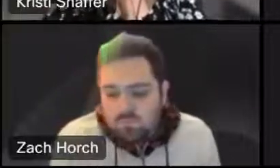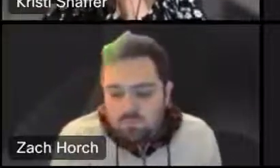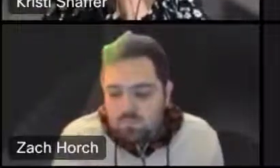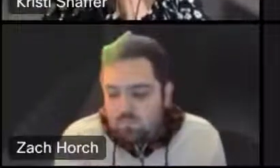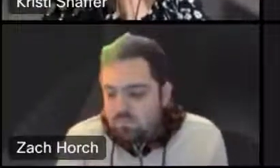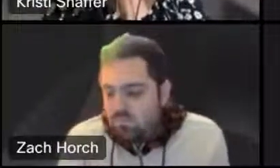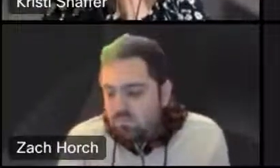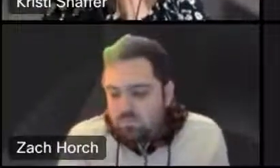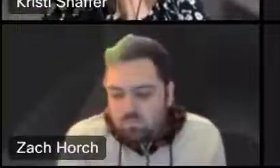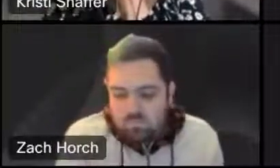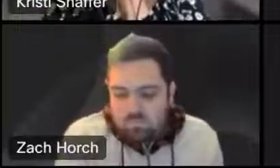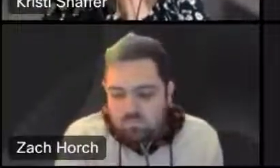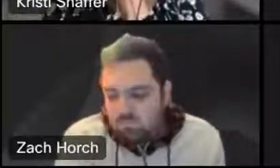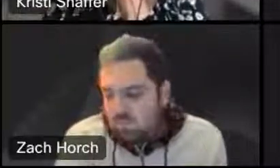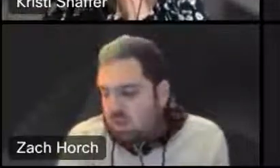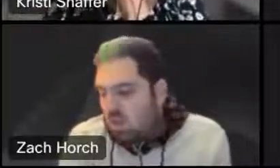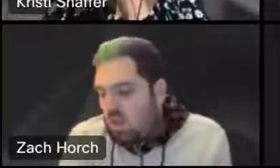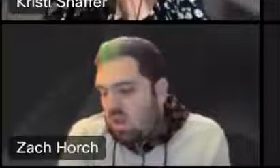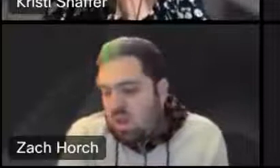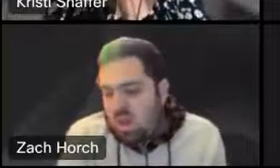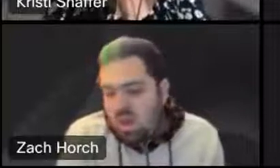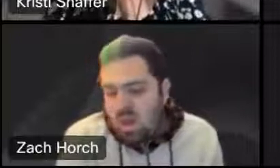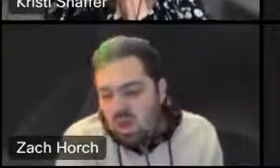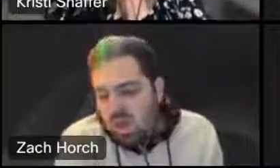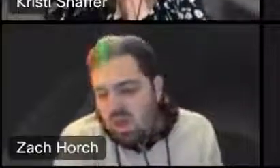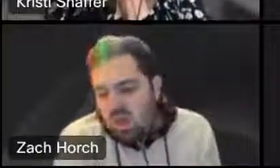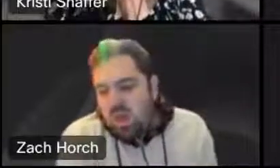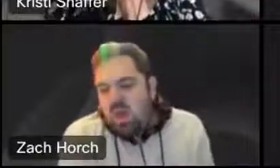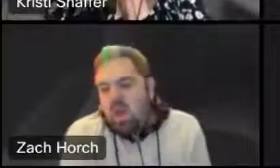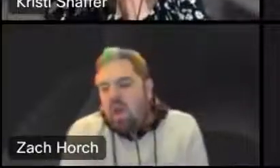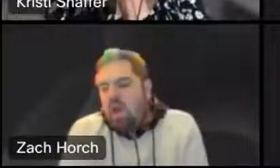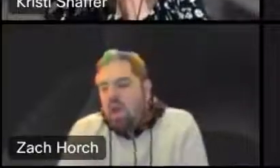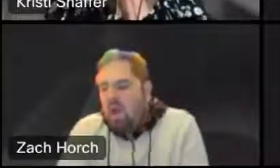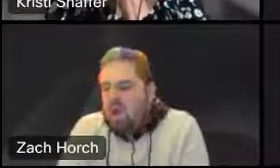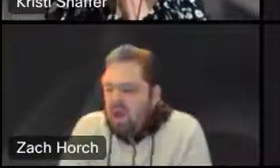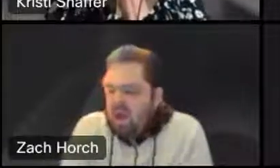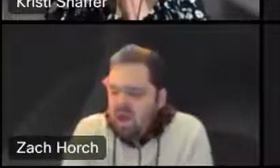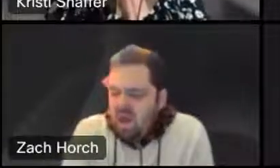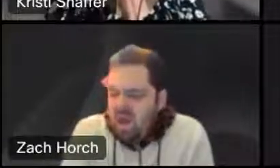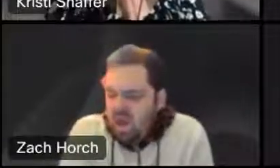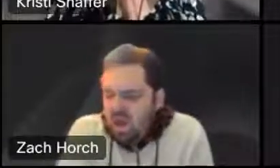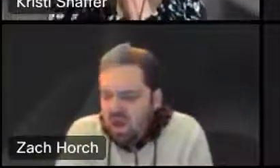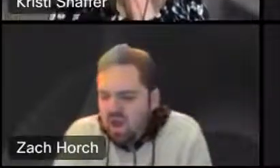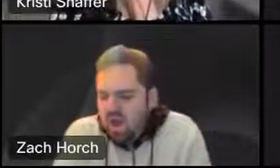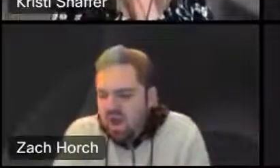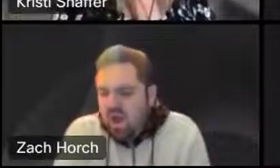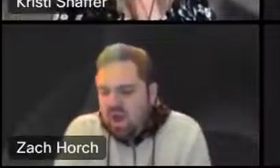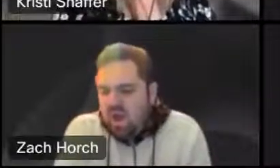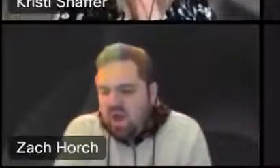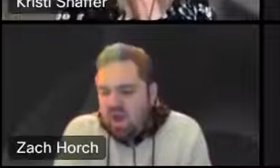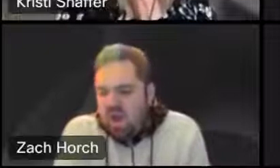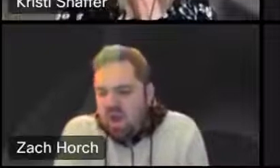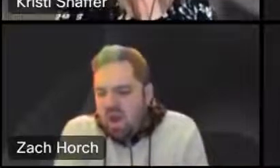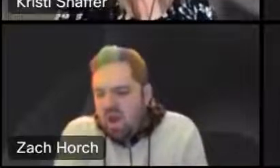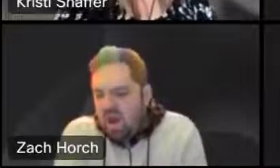meet with Michelle Johnson yesterday, who is our Director of Client Services, and we did have a family meeting talking about